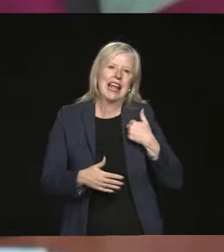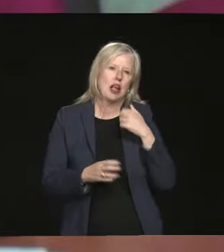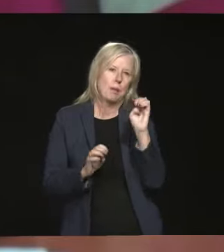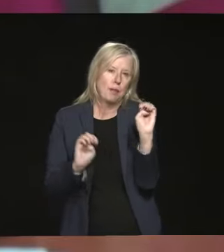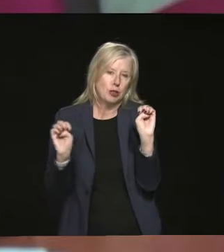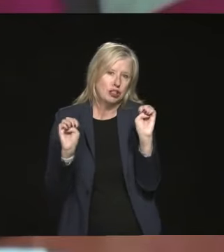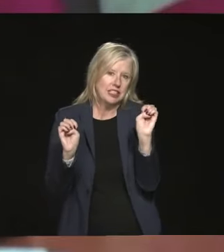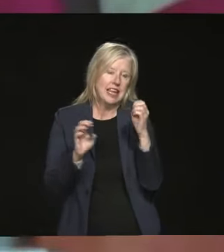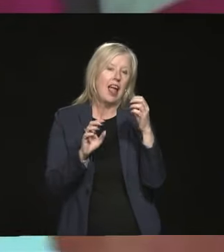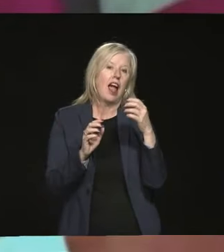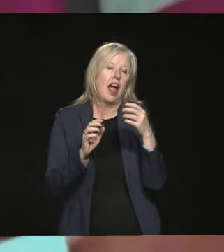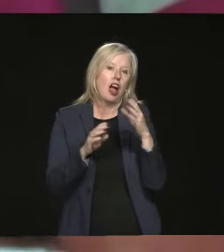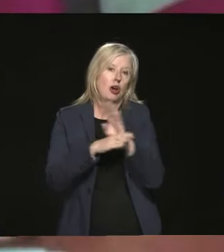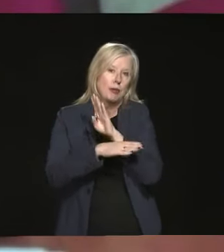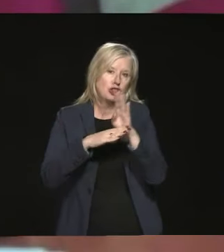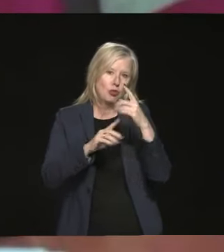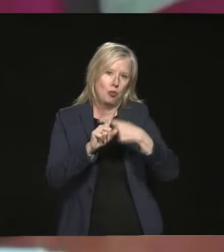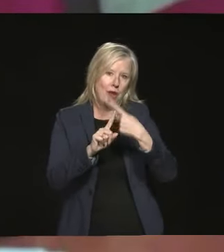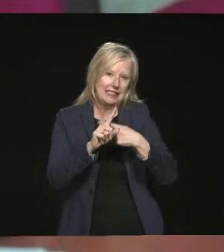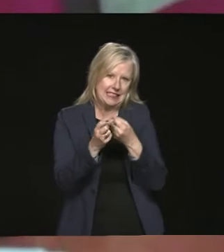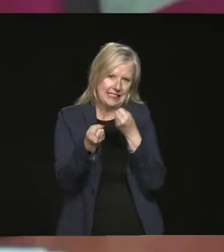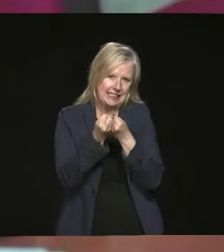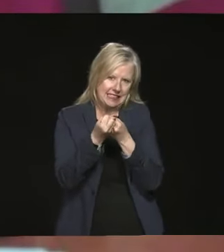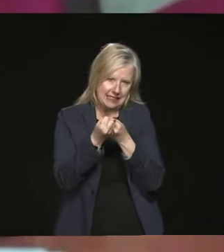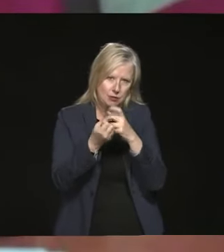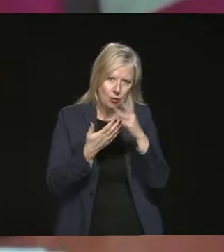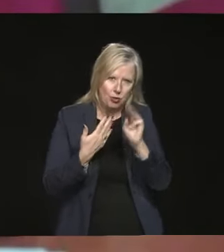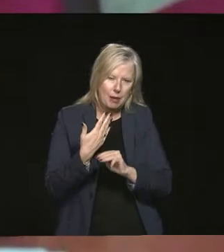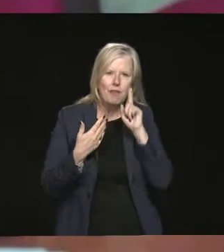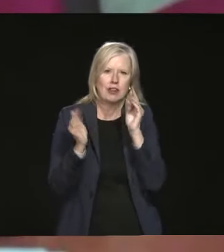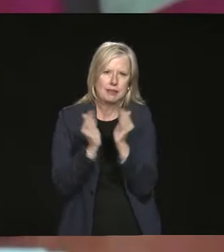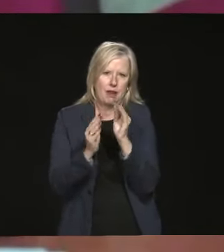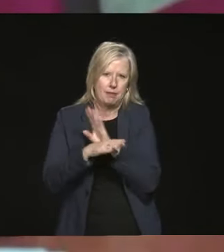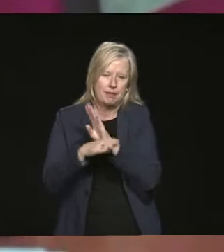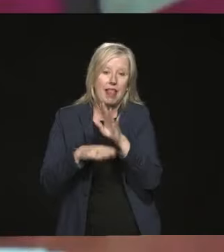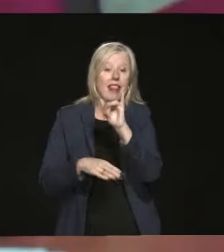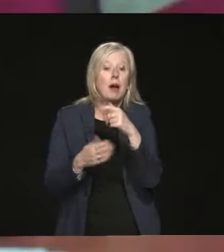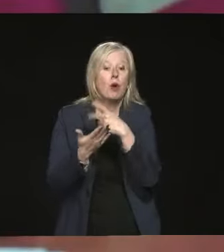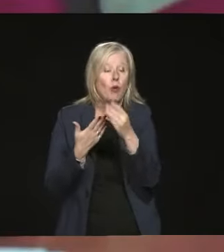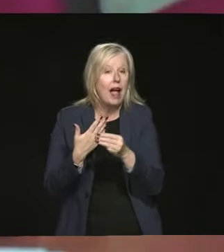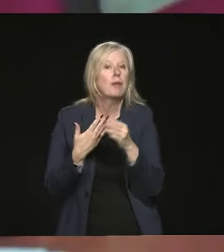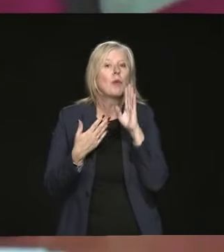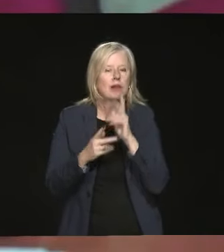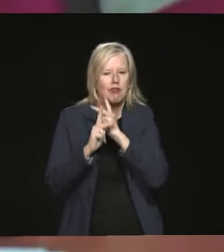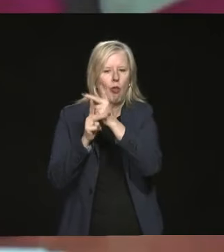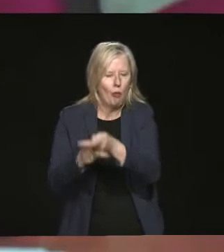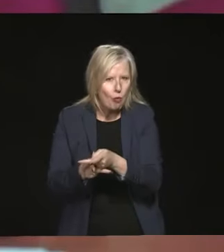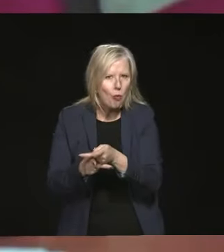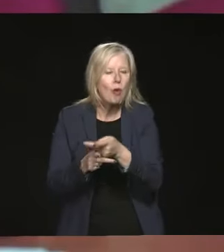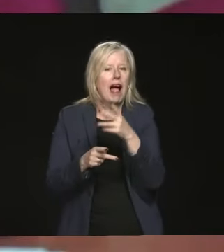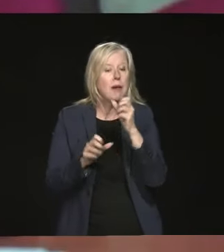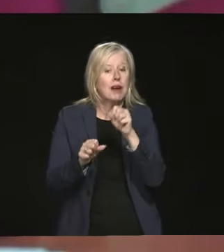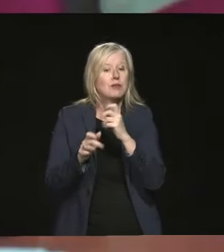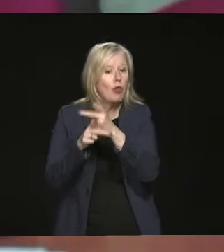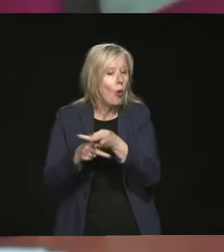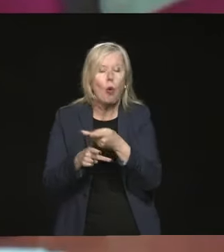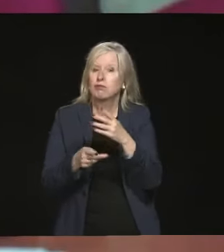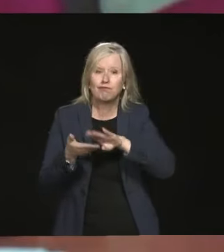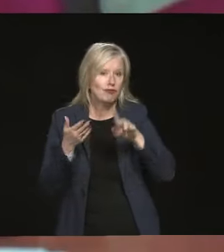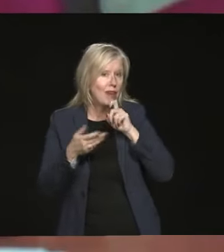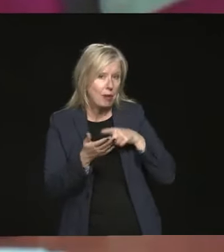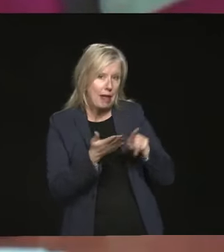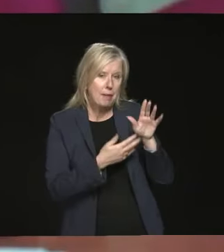for small businesses. The program will seek to provide loans, including forgivable loans, to commercial property owners who provide